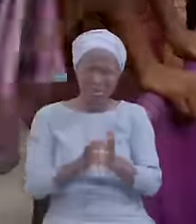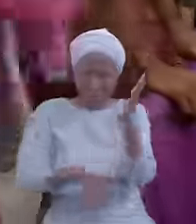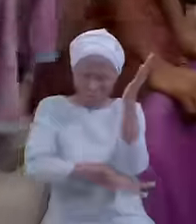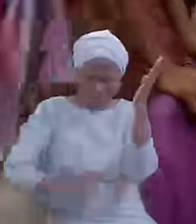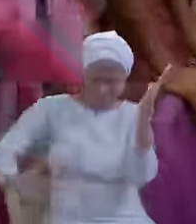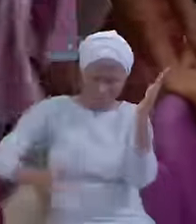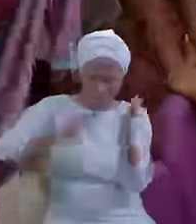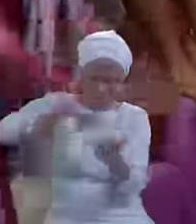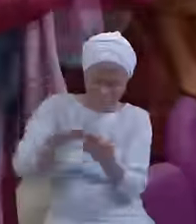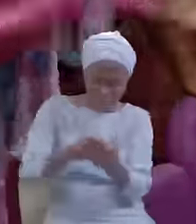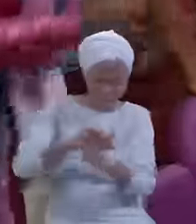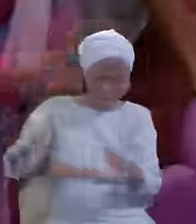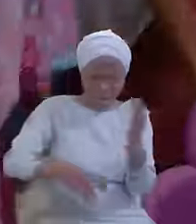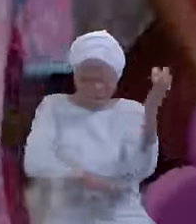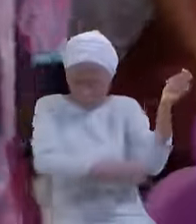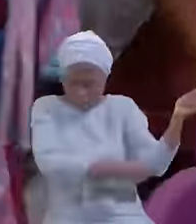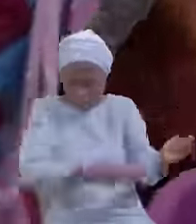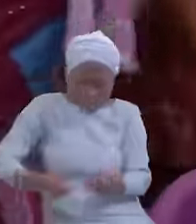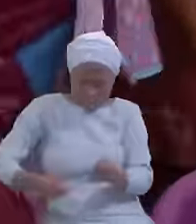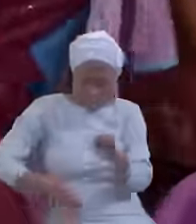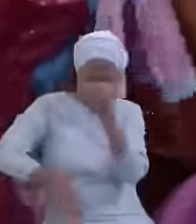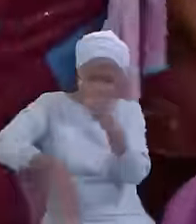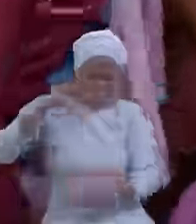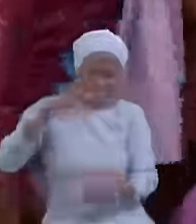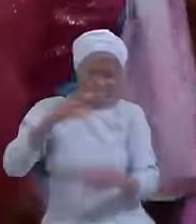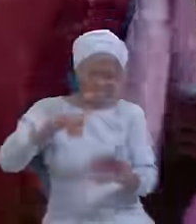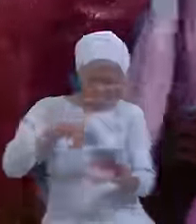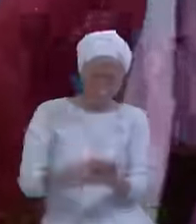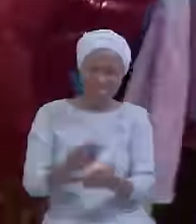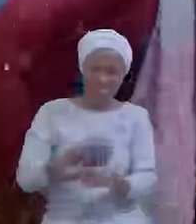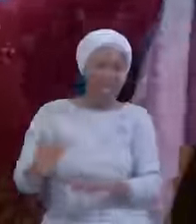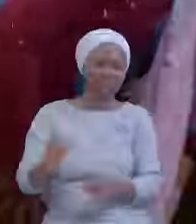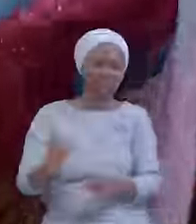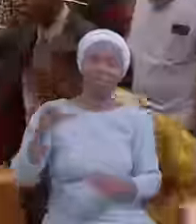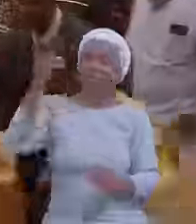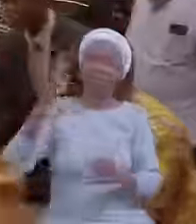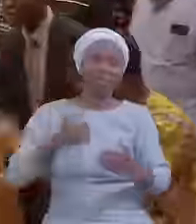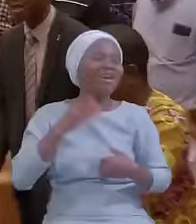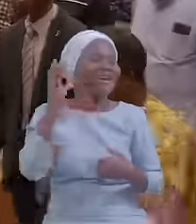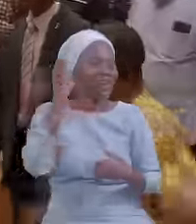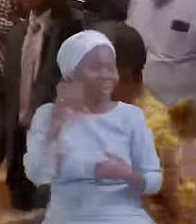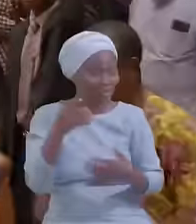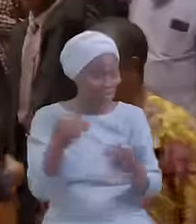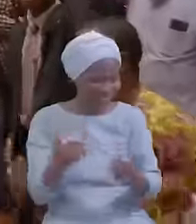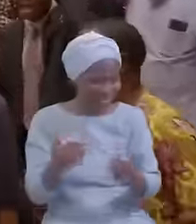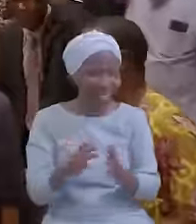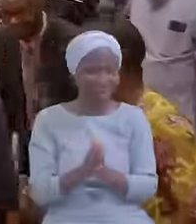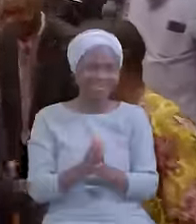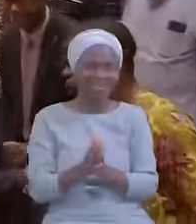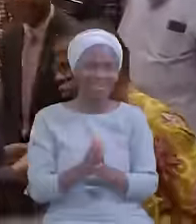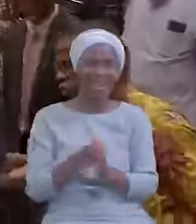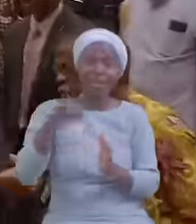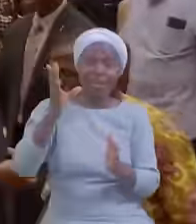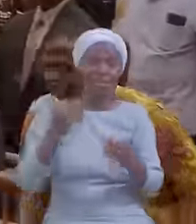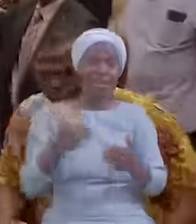down. Pull it down. The Lord has marked you for